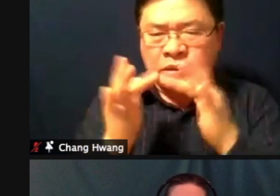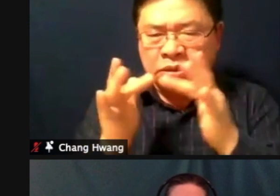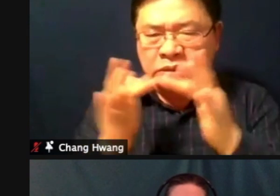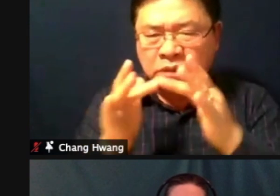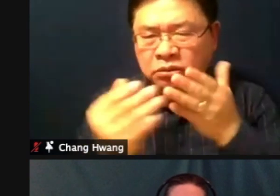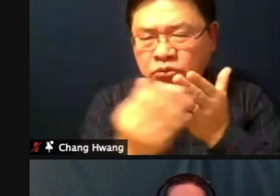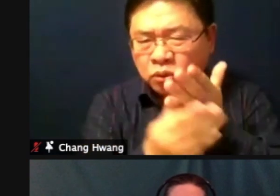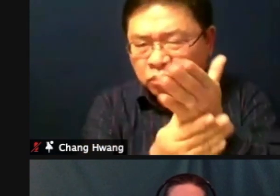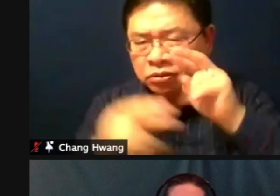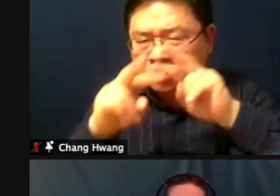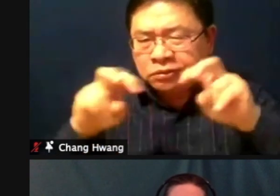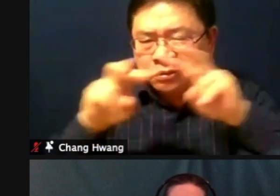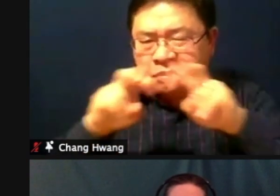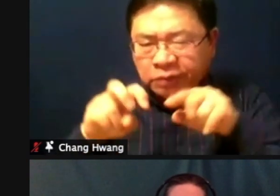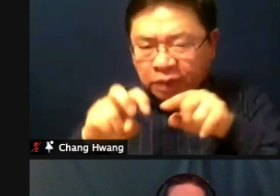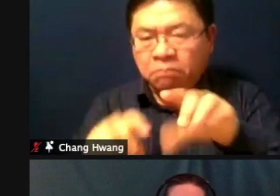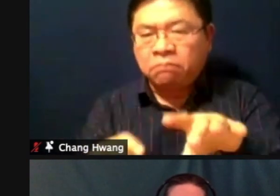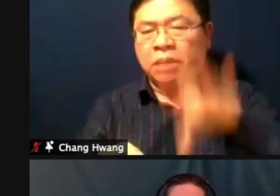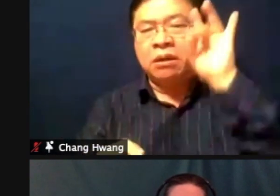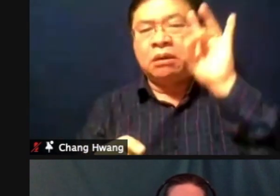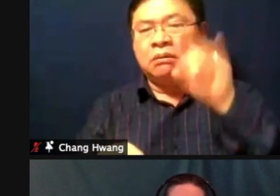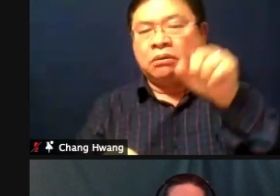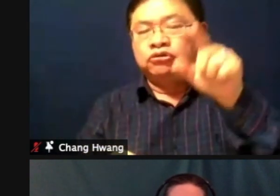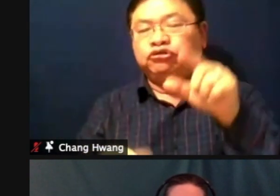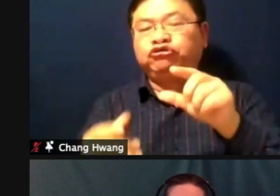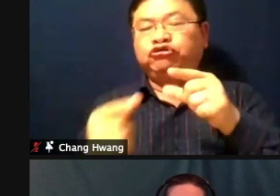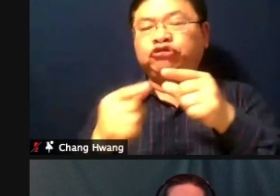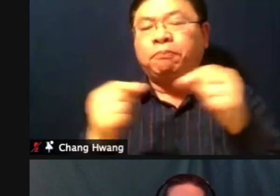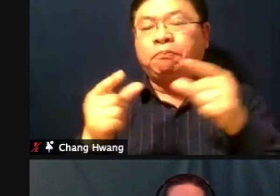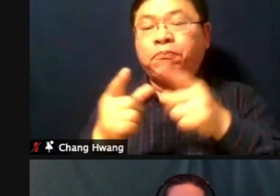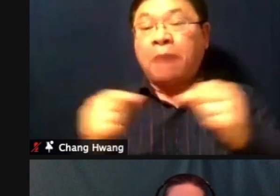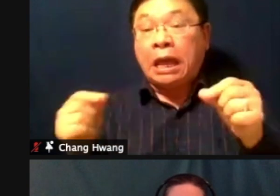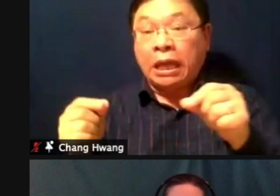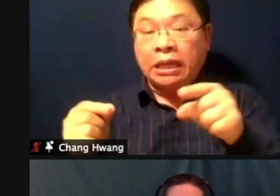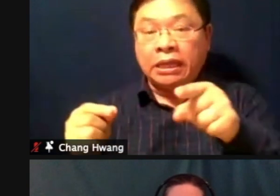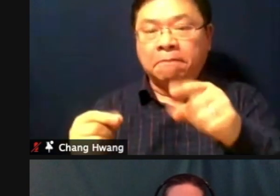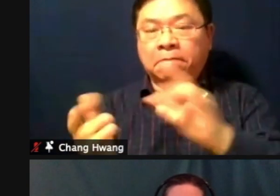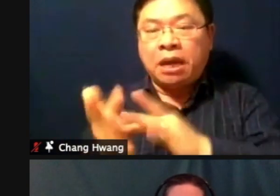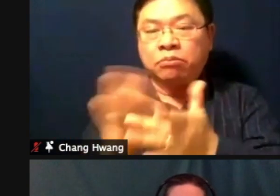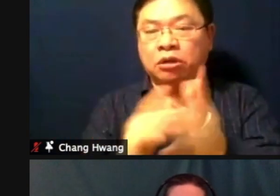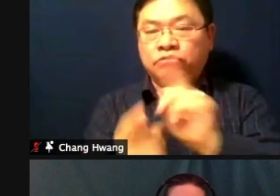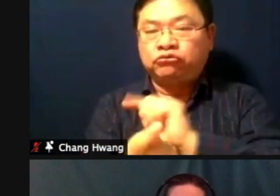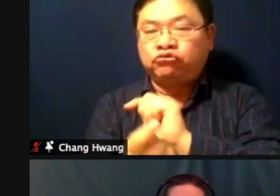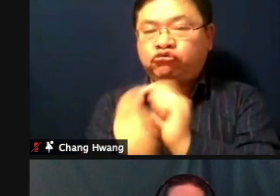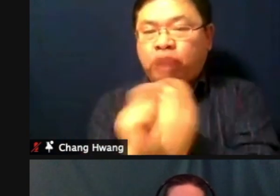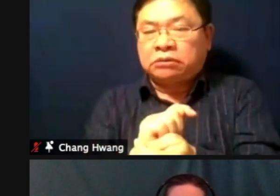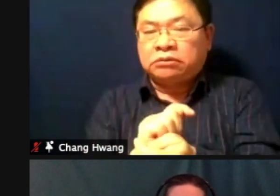And having had that conversation was really a wake-up moment for me. I started to analyze and think about